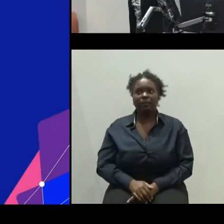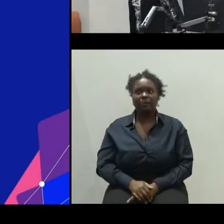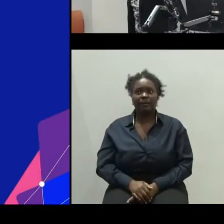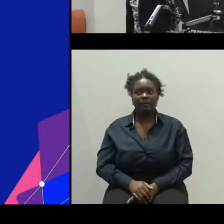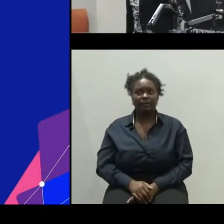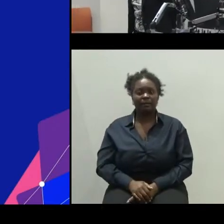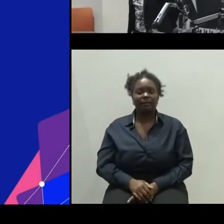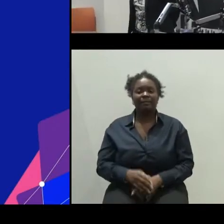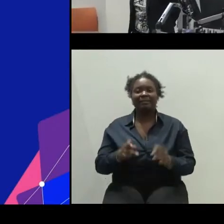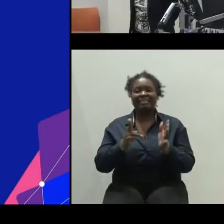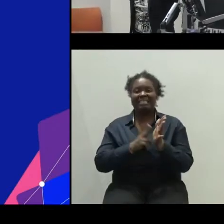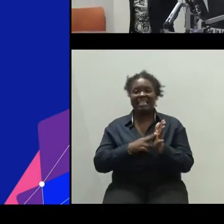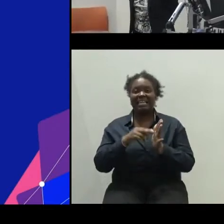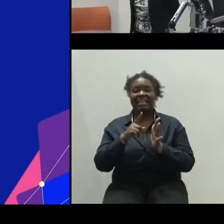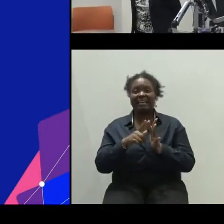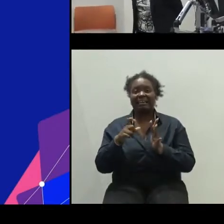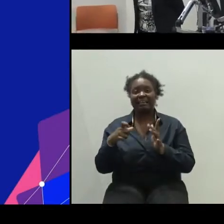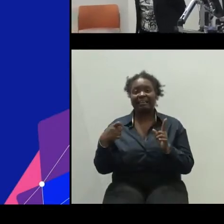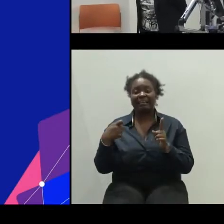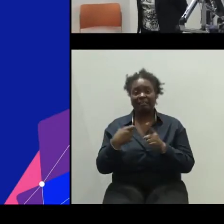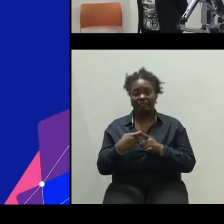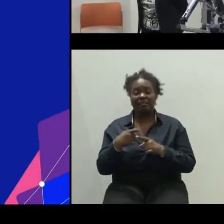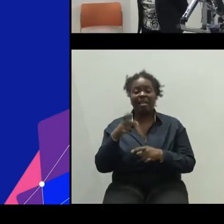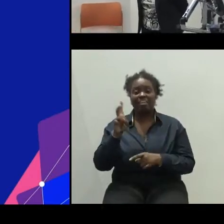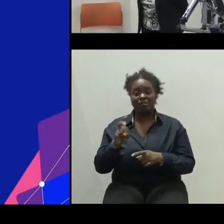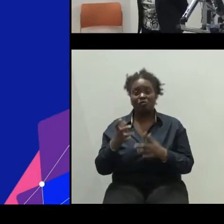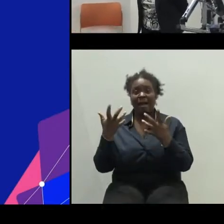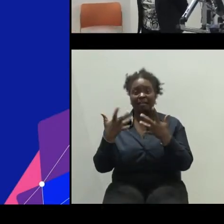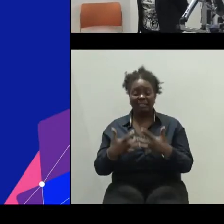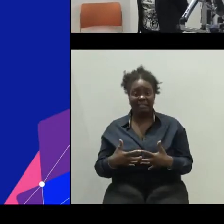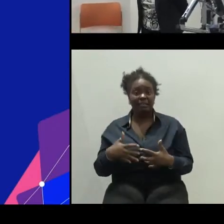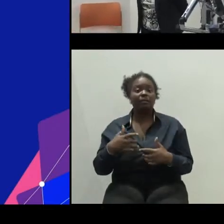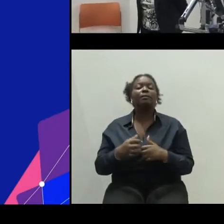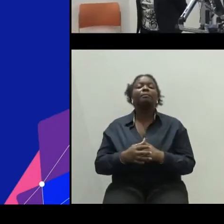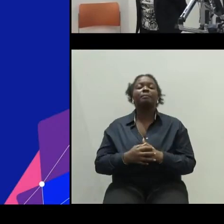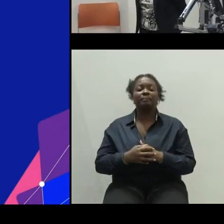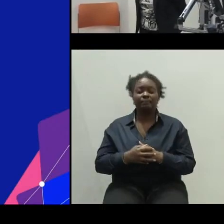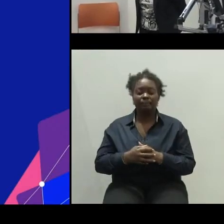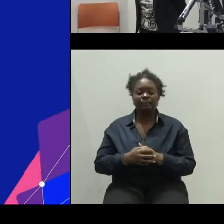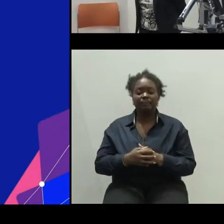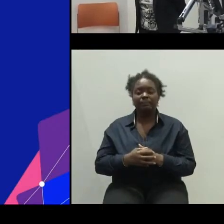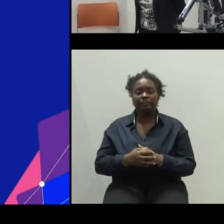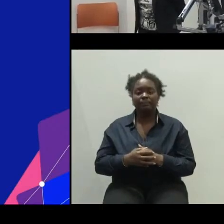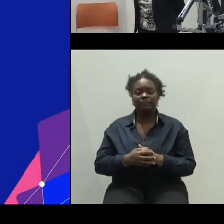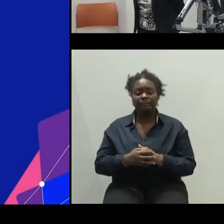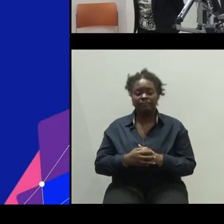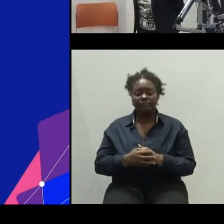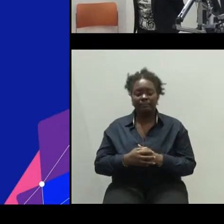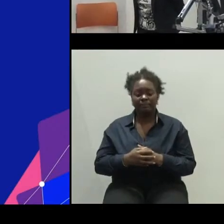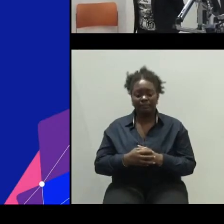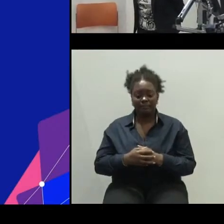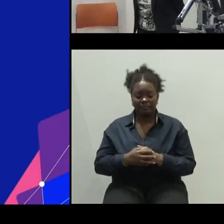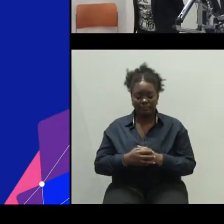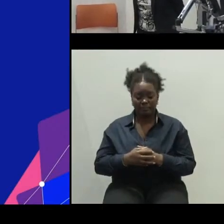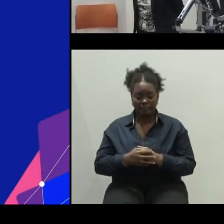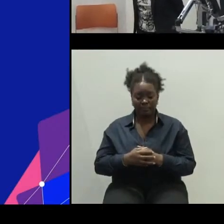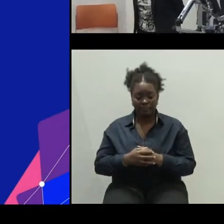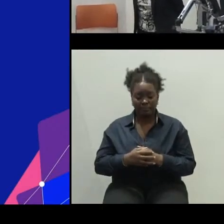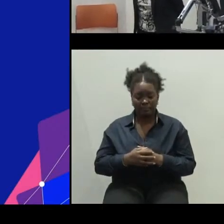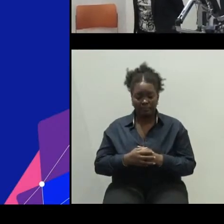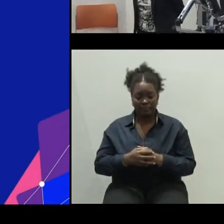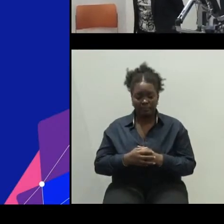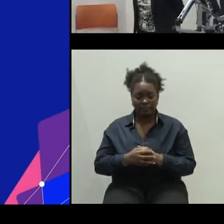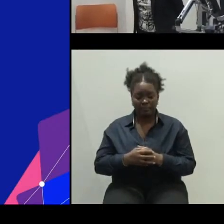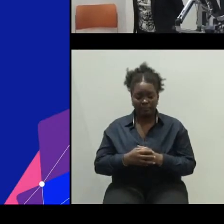name is Nick James. I'm an electrical engineer. I'm just curious, you mentioned plastics and you say they're needed in our lives. Can we move more, especially with